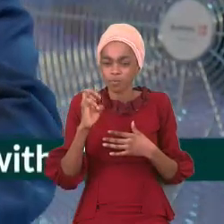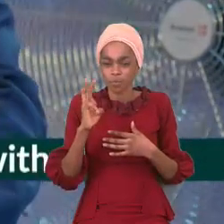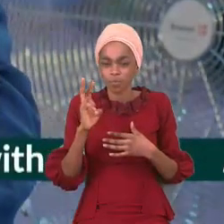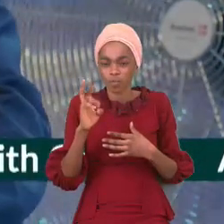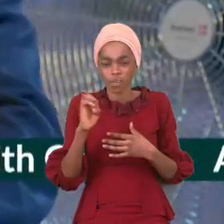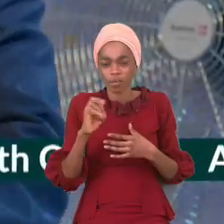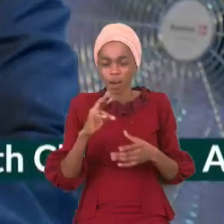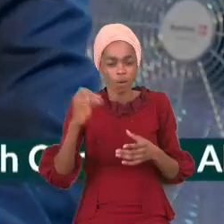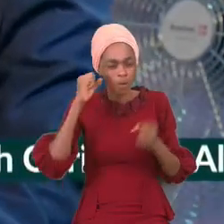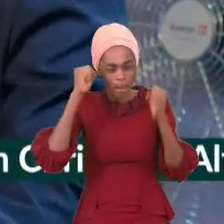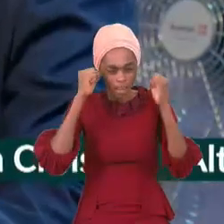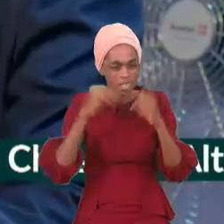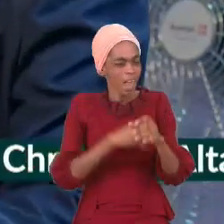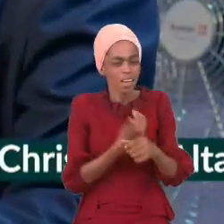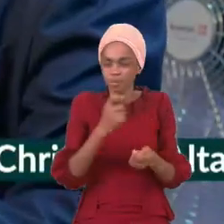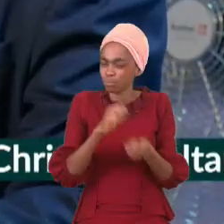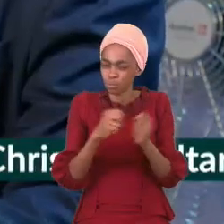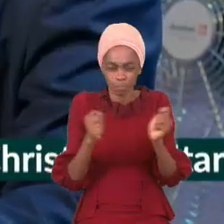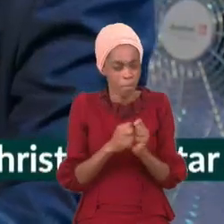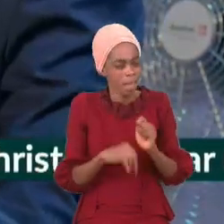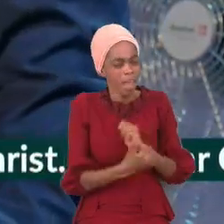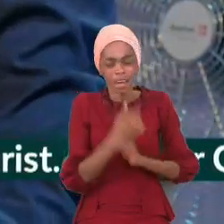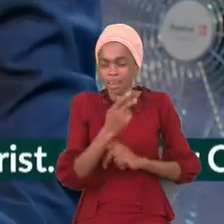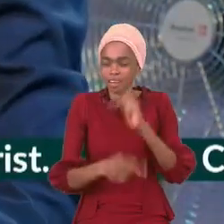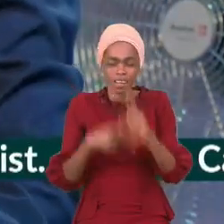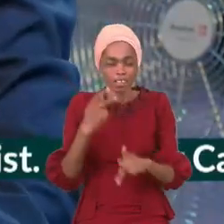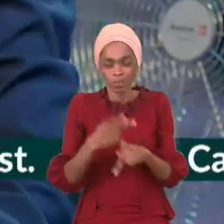testimonies. Stay with the